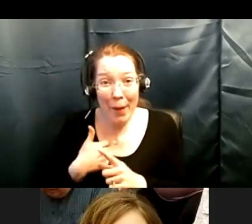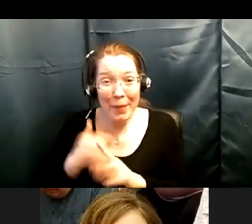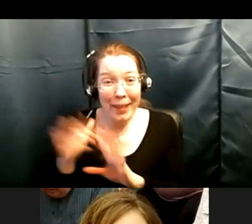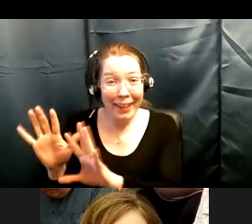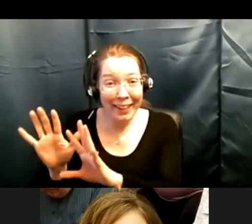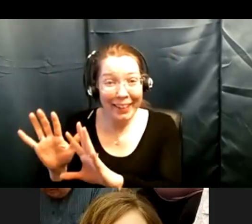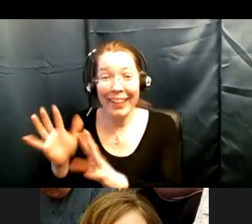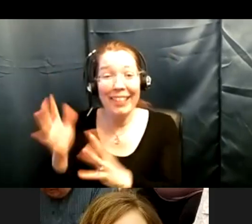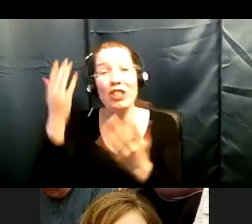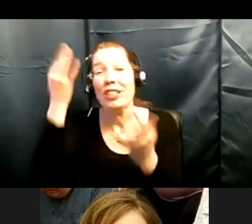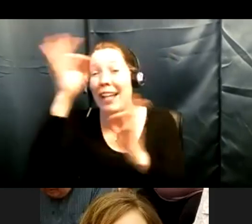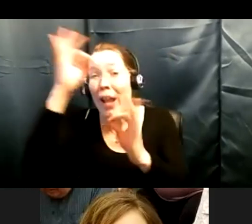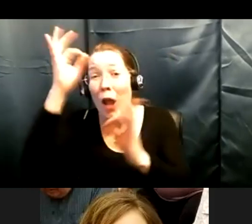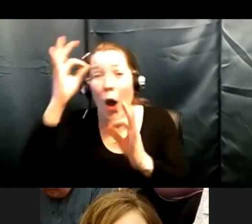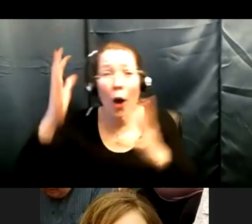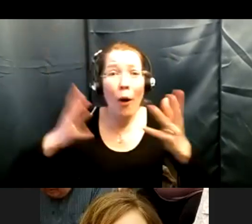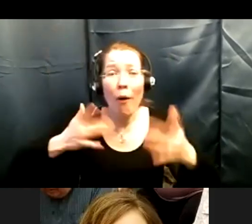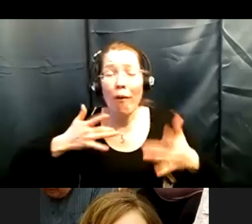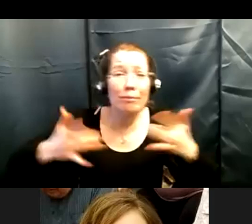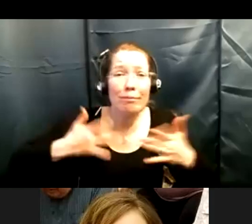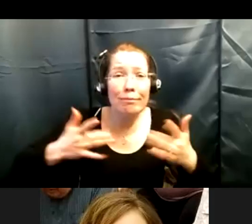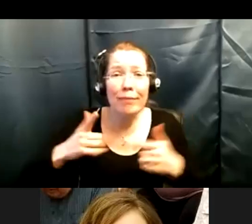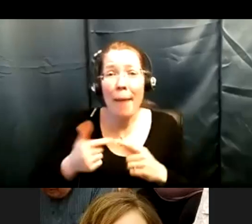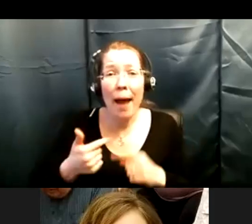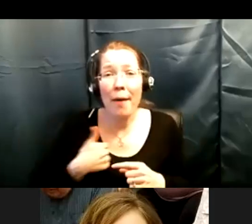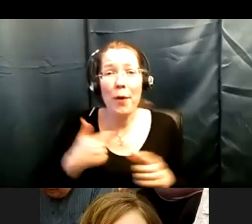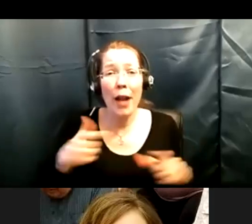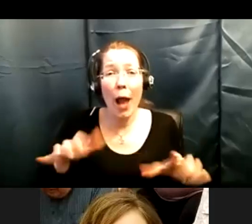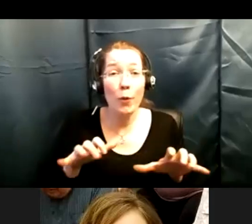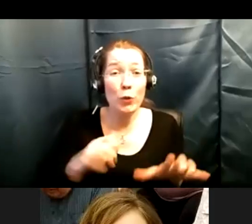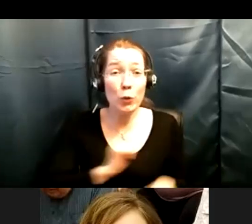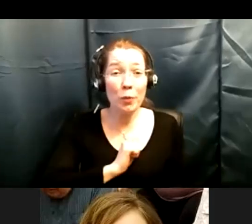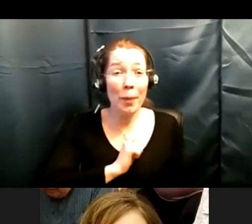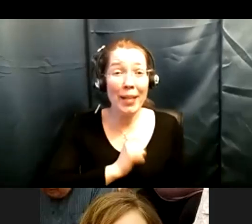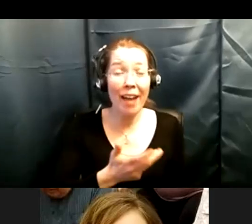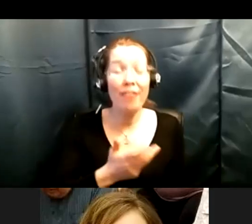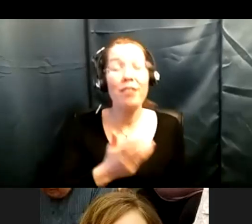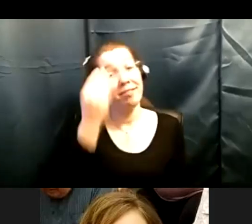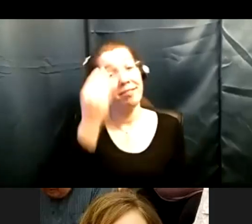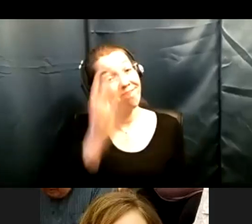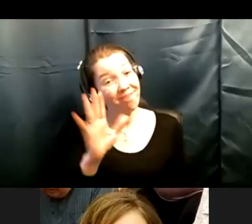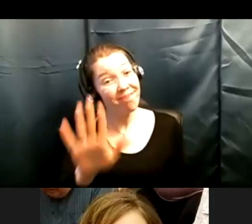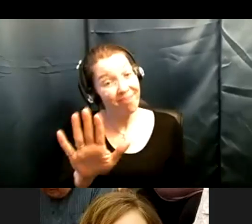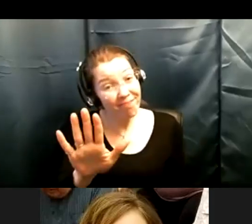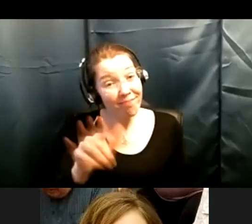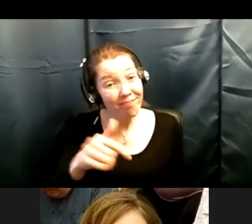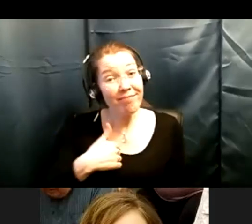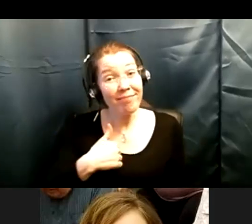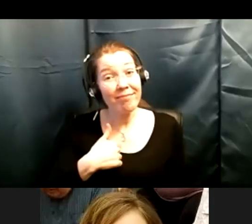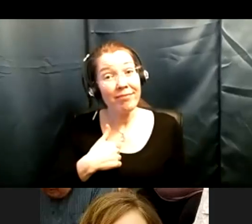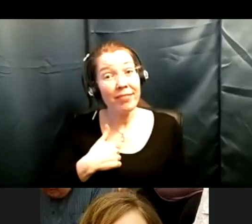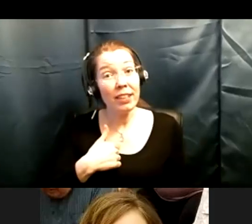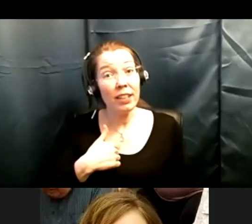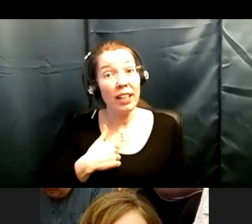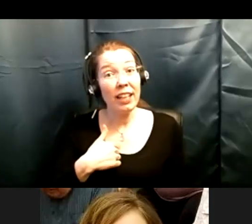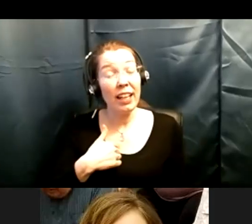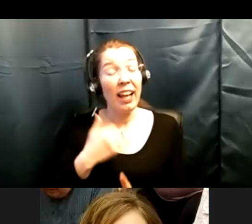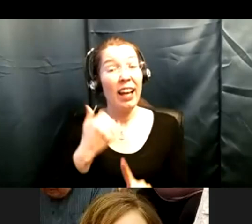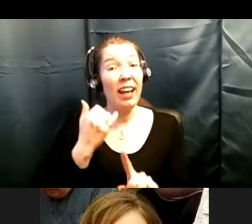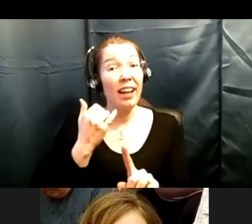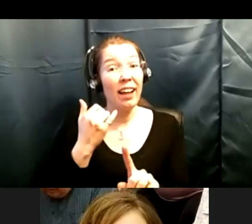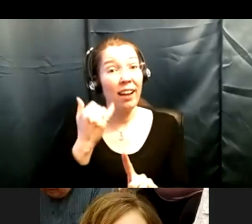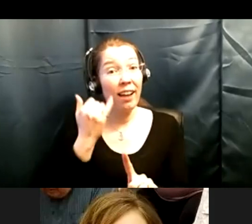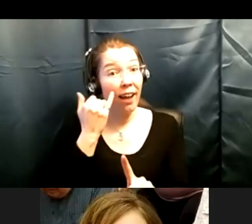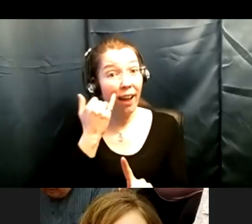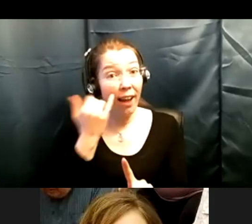didn't know what I was going to do. But I'll tell you what, the what if ended up